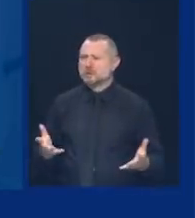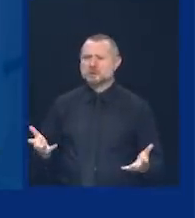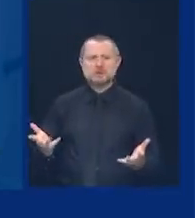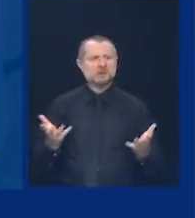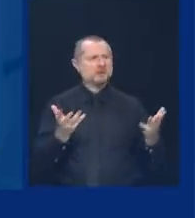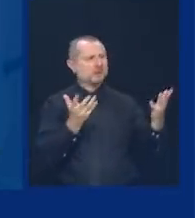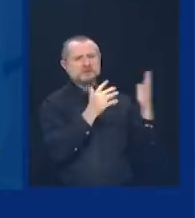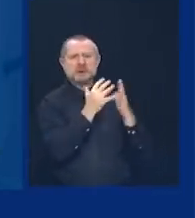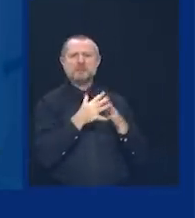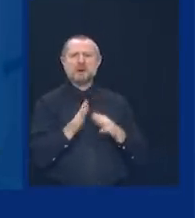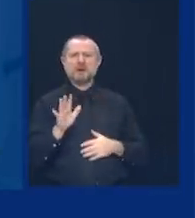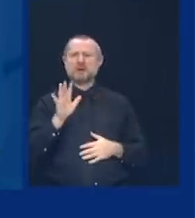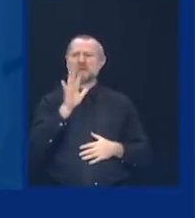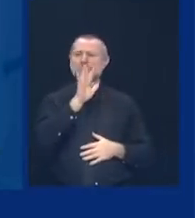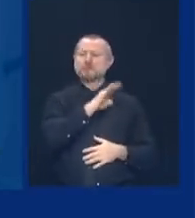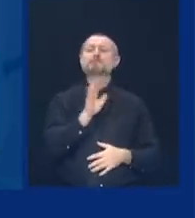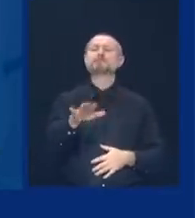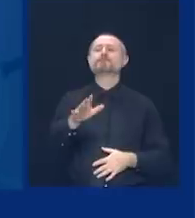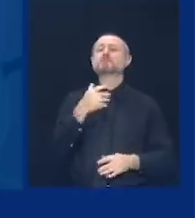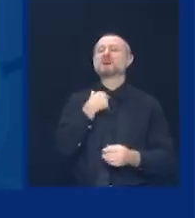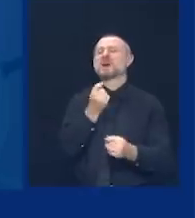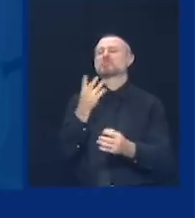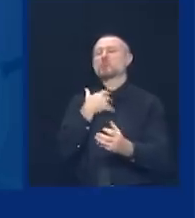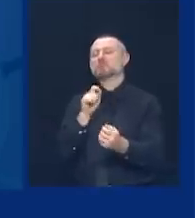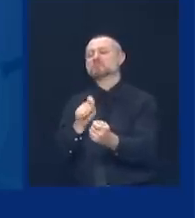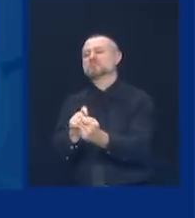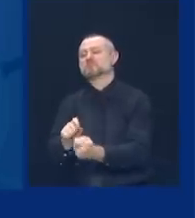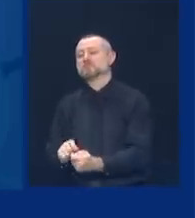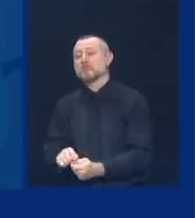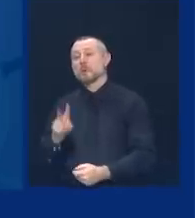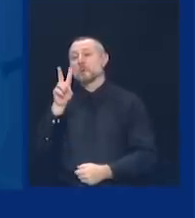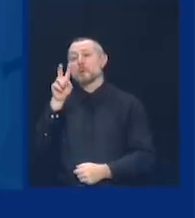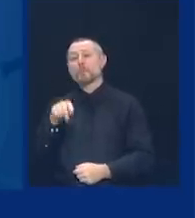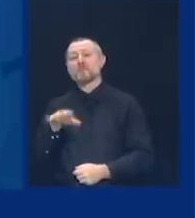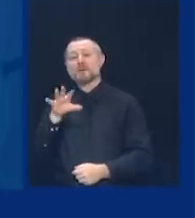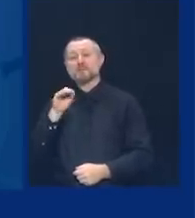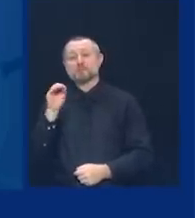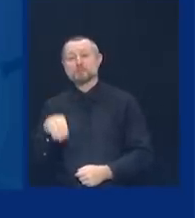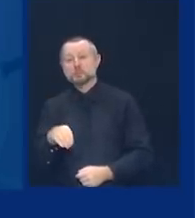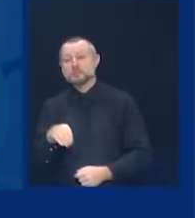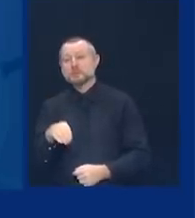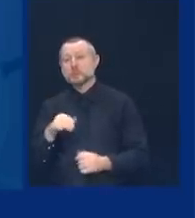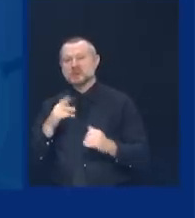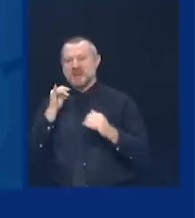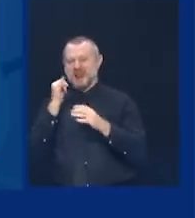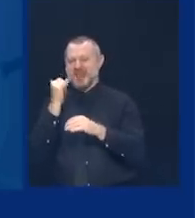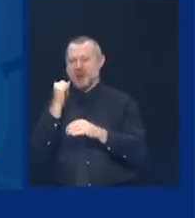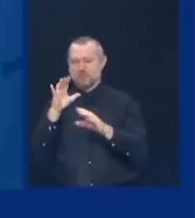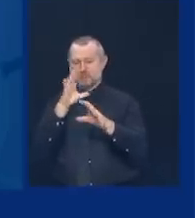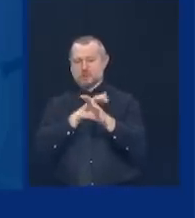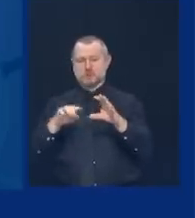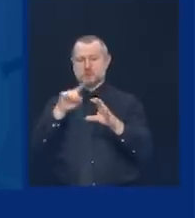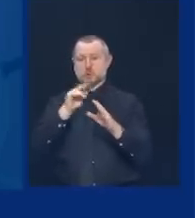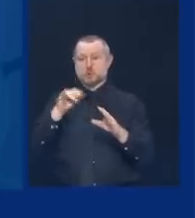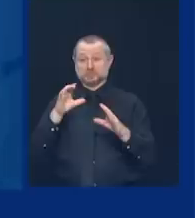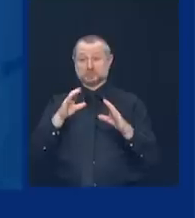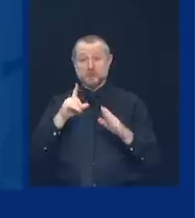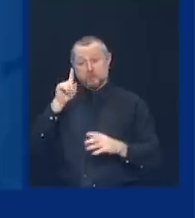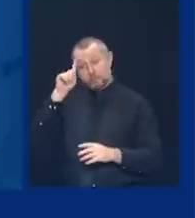A couple of specifics. 2.5%, you go into a yellow zone. Parts of the Bronx go into a yellow zone.